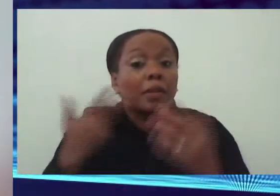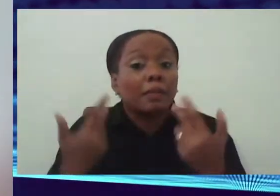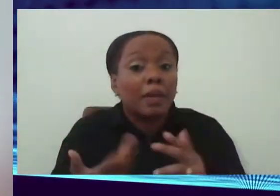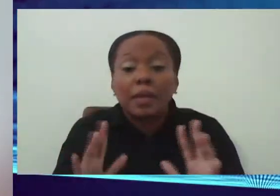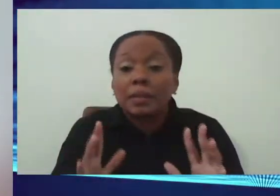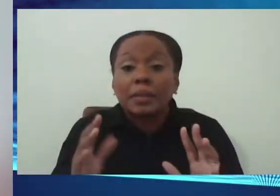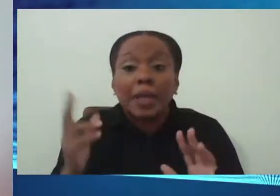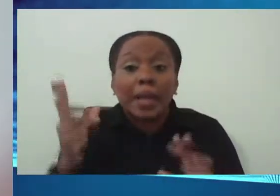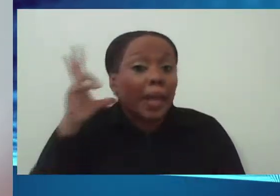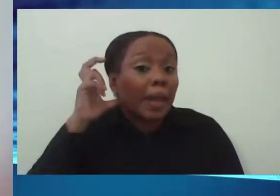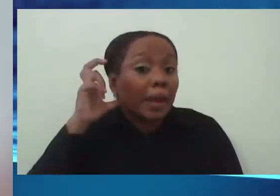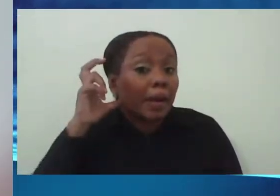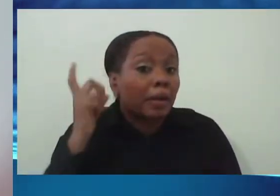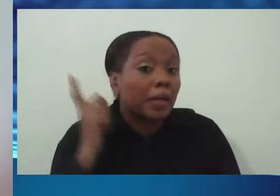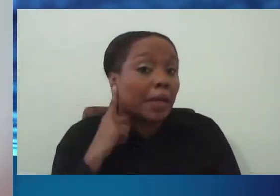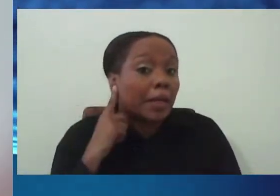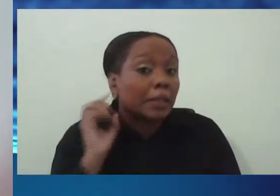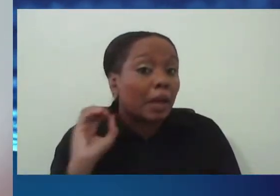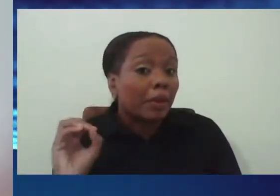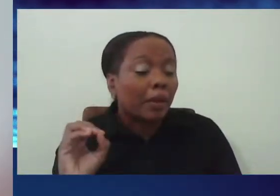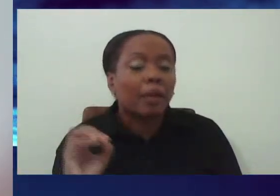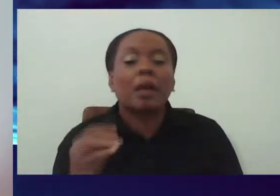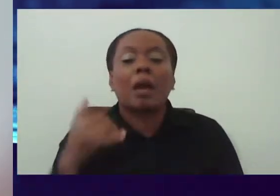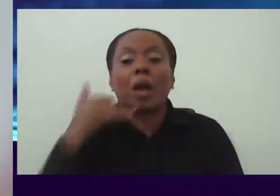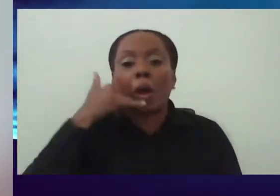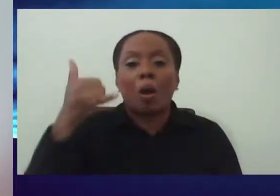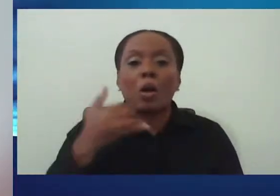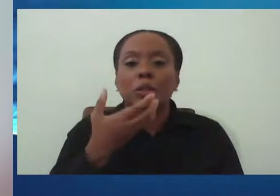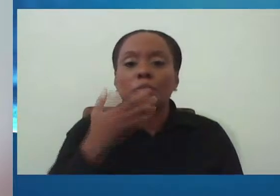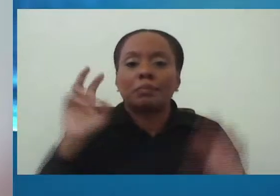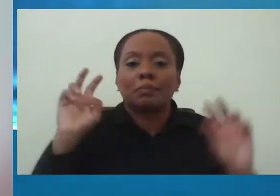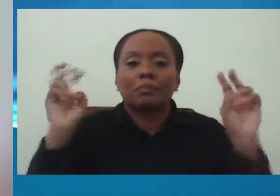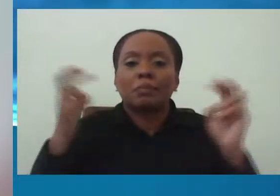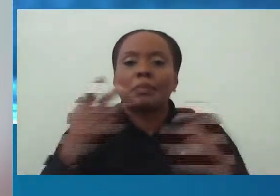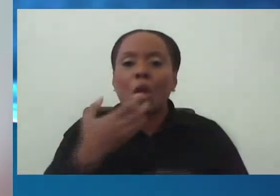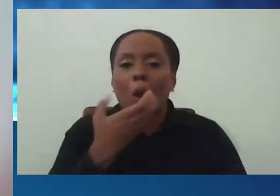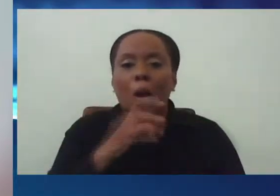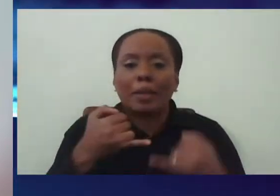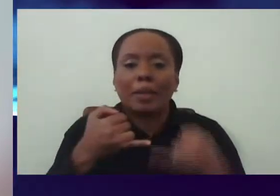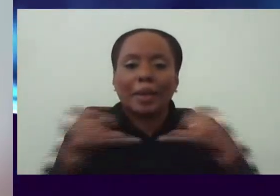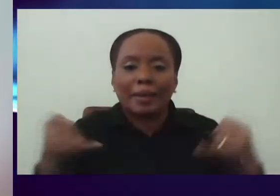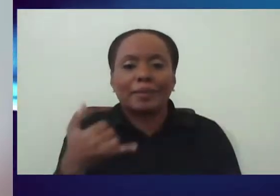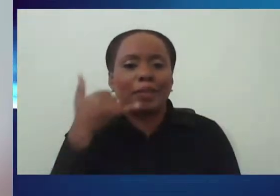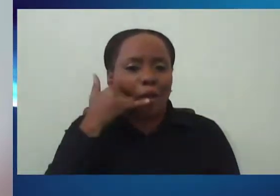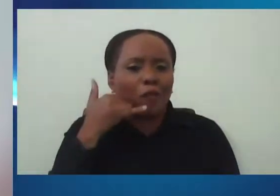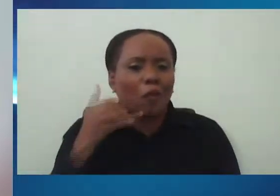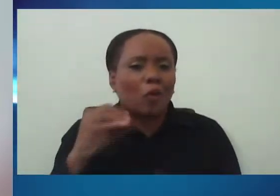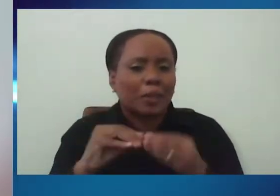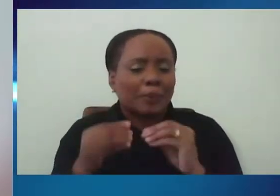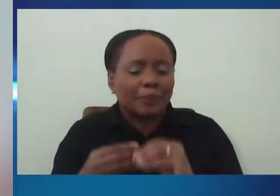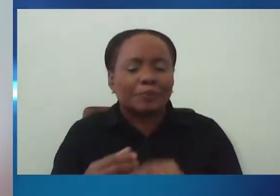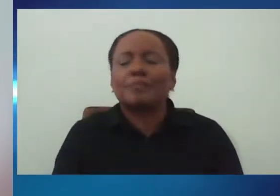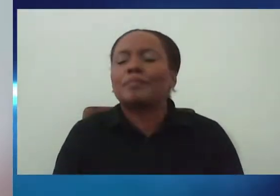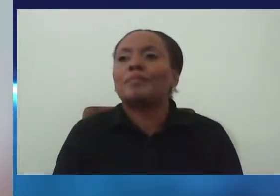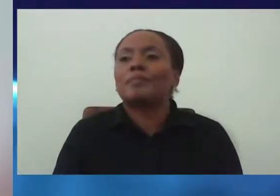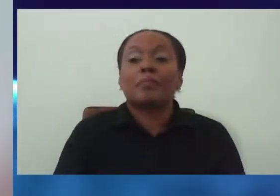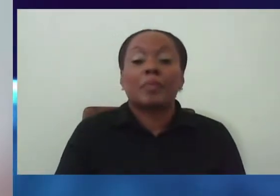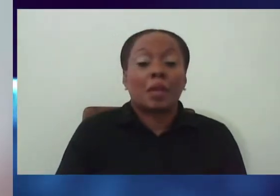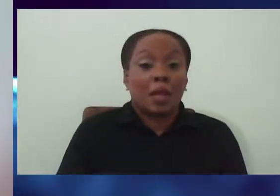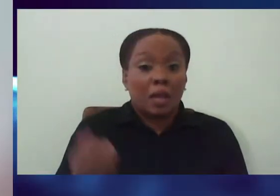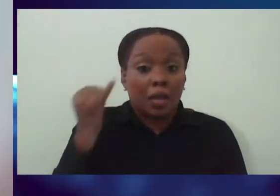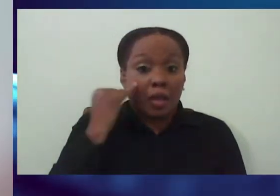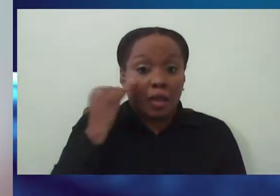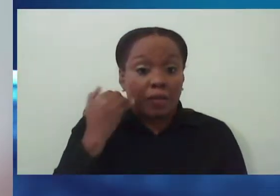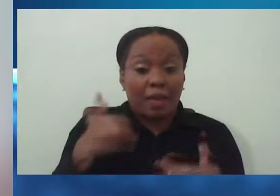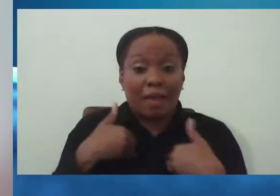and to say, this is my situation. The hotline is in a position to, they have access to the results.